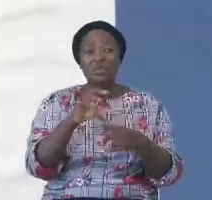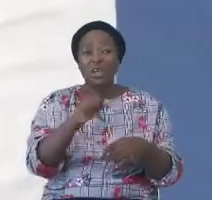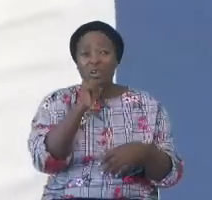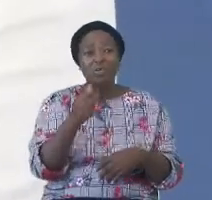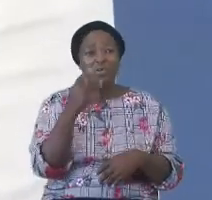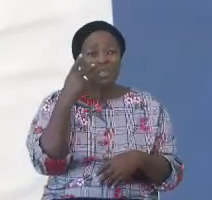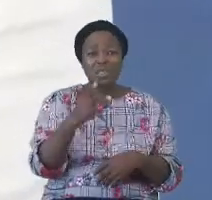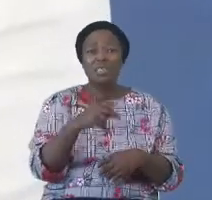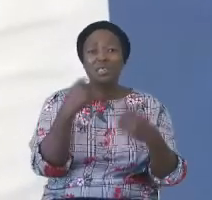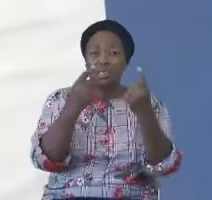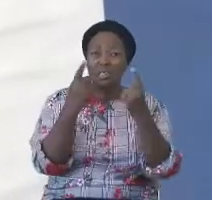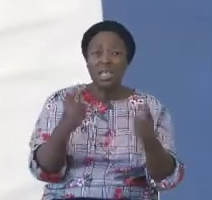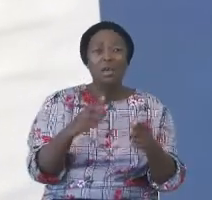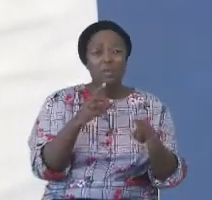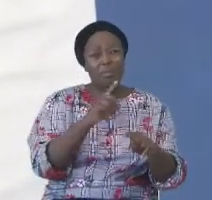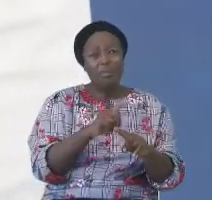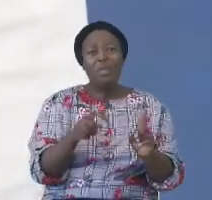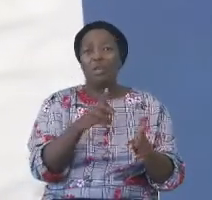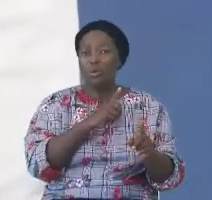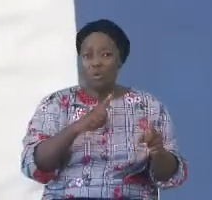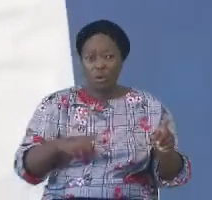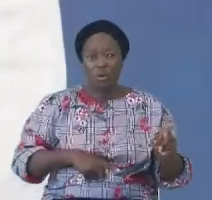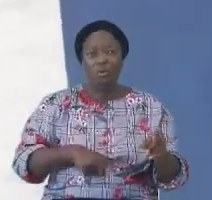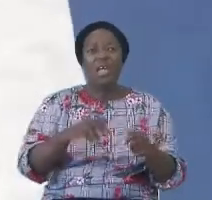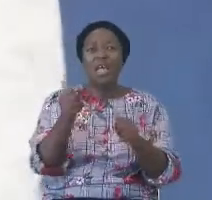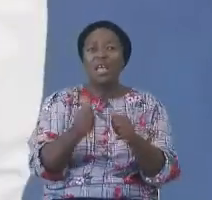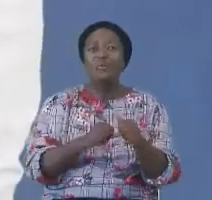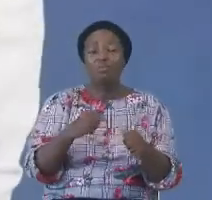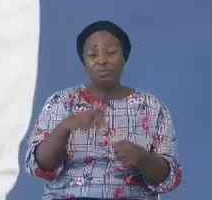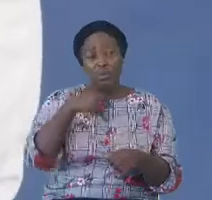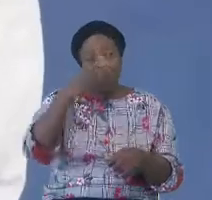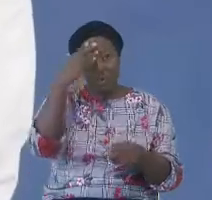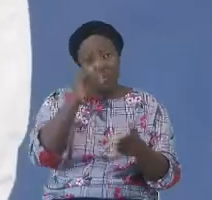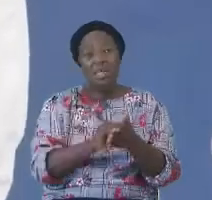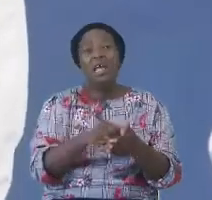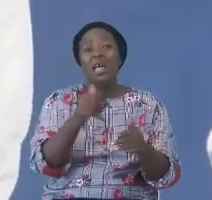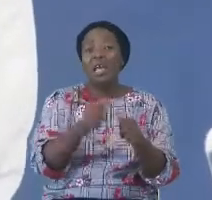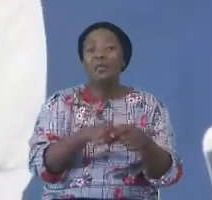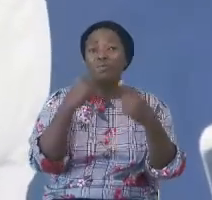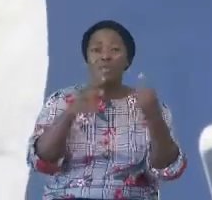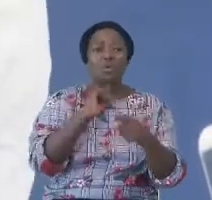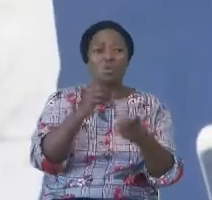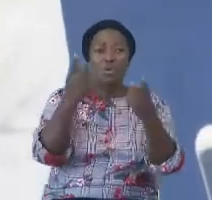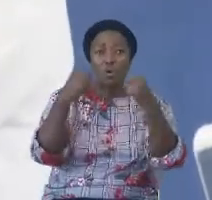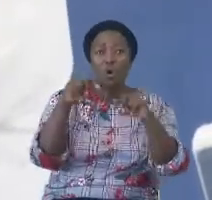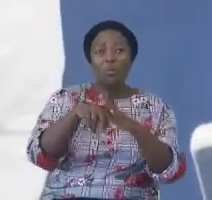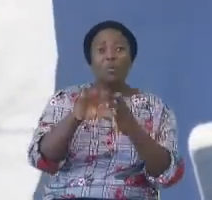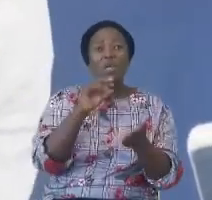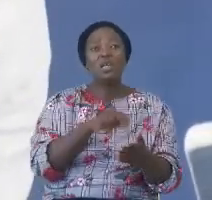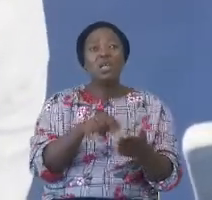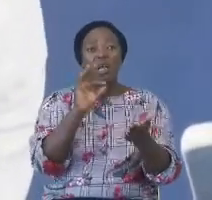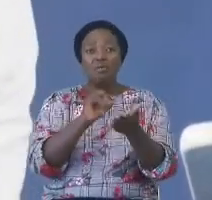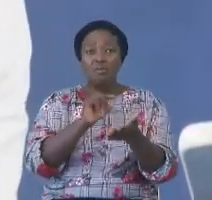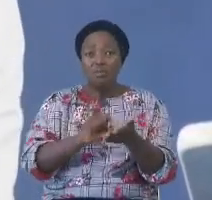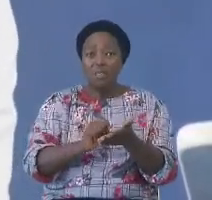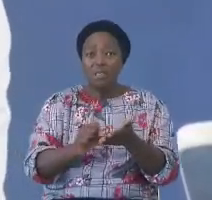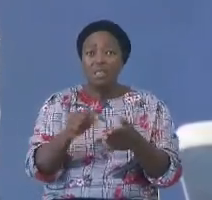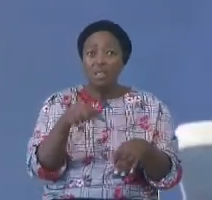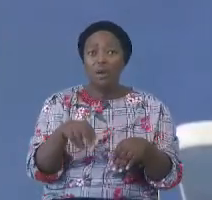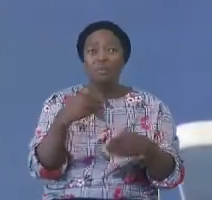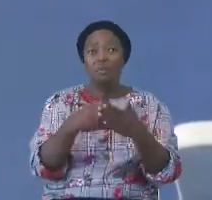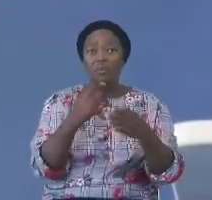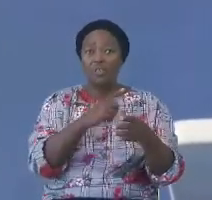know that your pure eyes are to behold iniquity and every sin will come